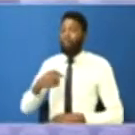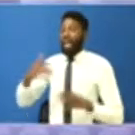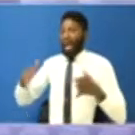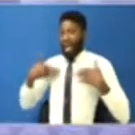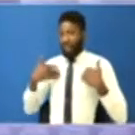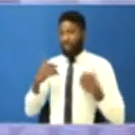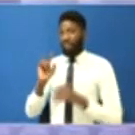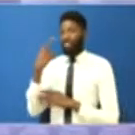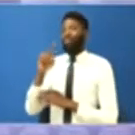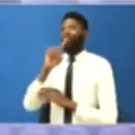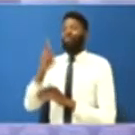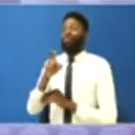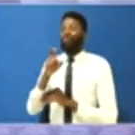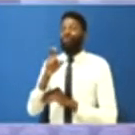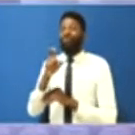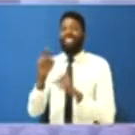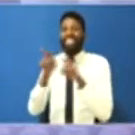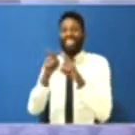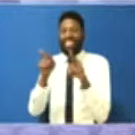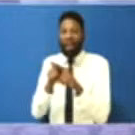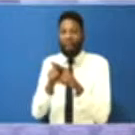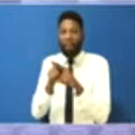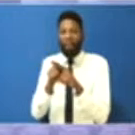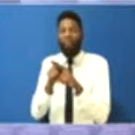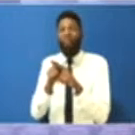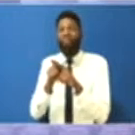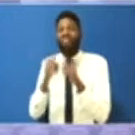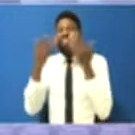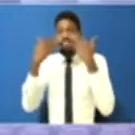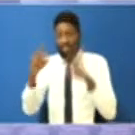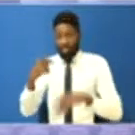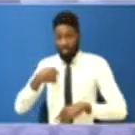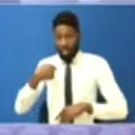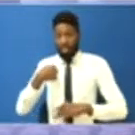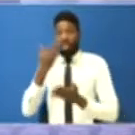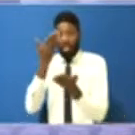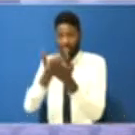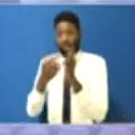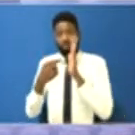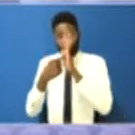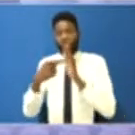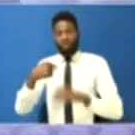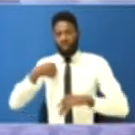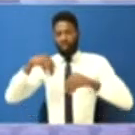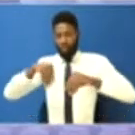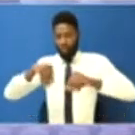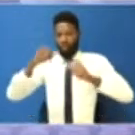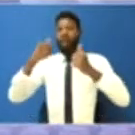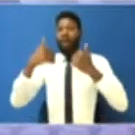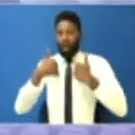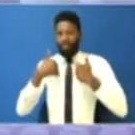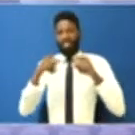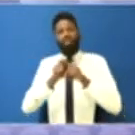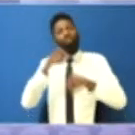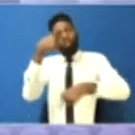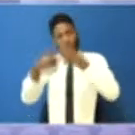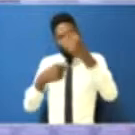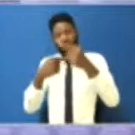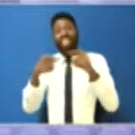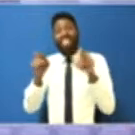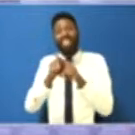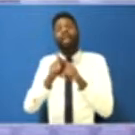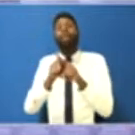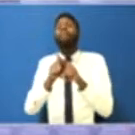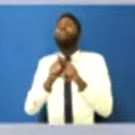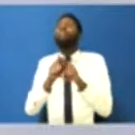um i'm able to prove and to show that i have the qualifications um and that is going on i'm looking forward to and i know millions of